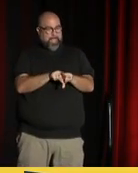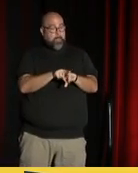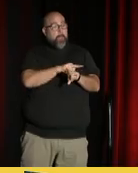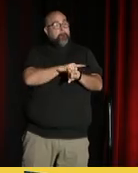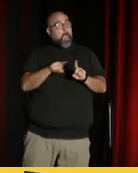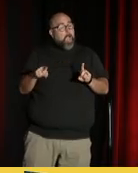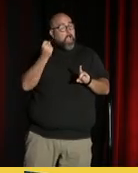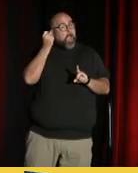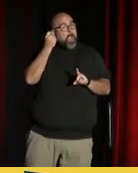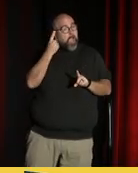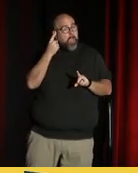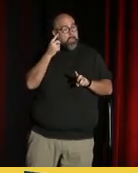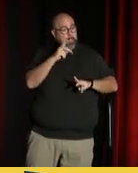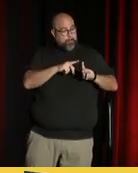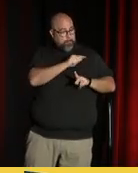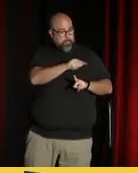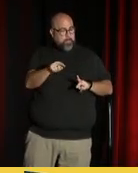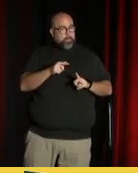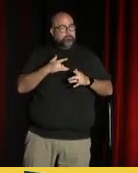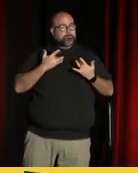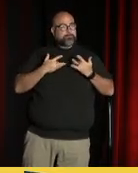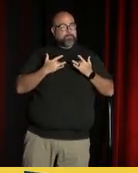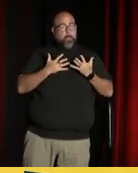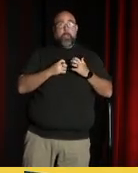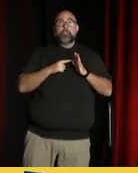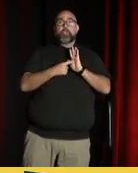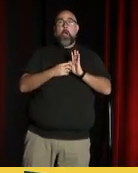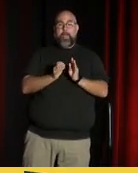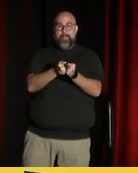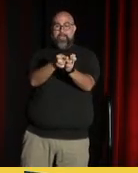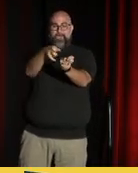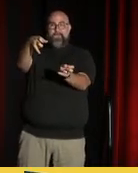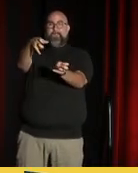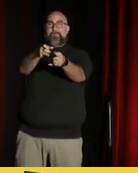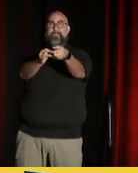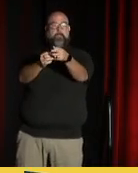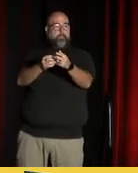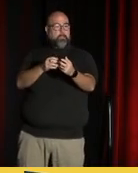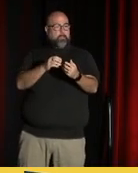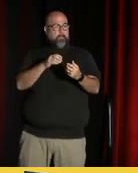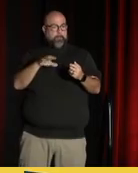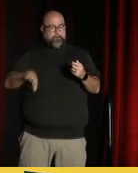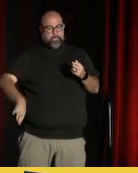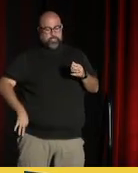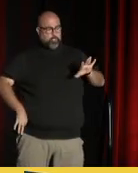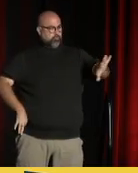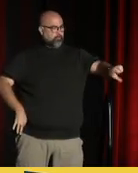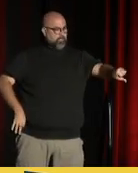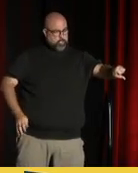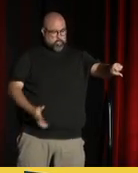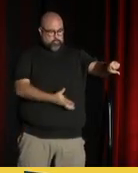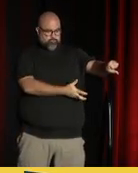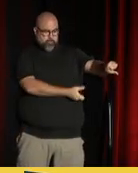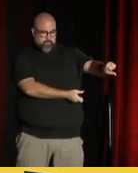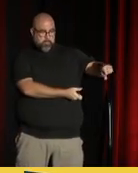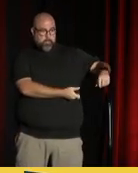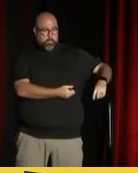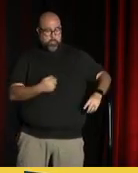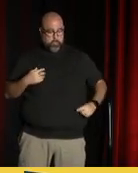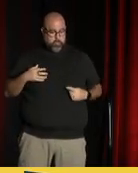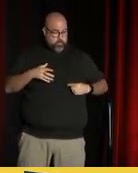the end, they had something they could show somebody. They were working on pinching, reaching, grasping, crossing